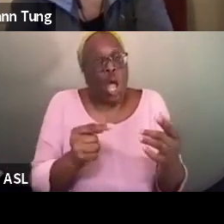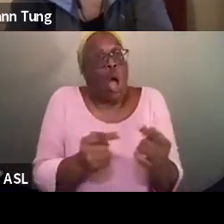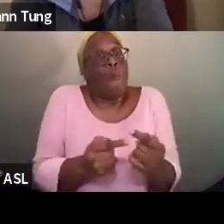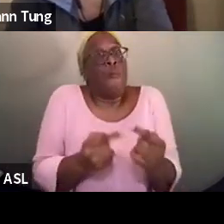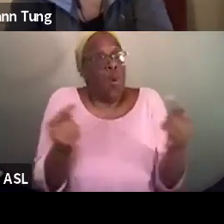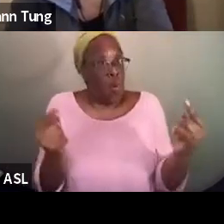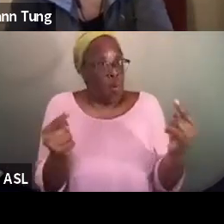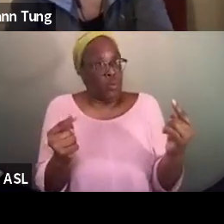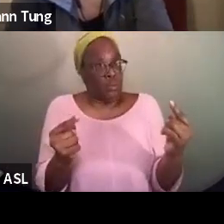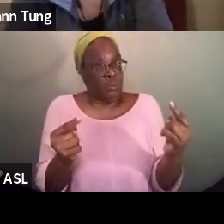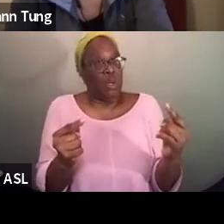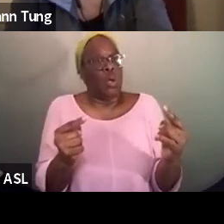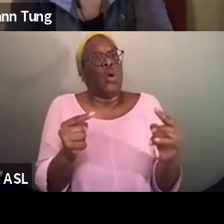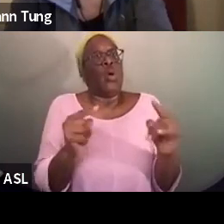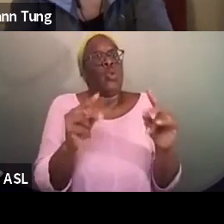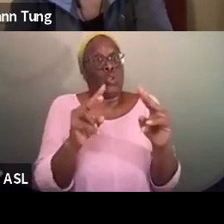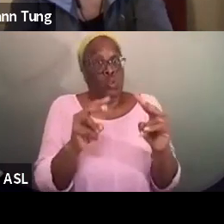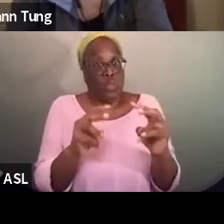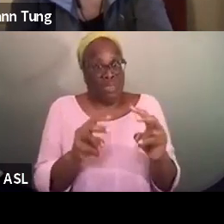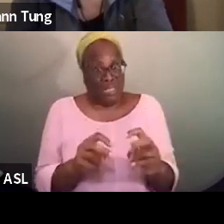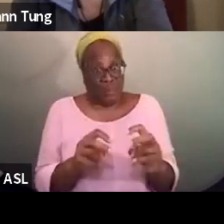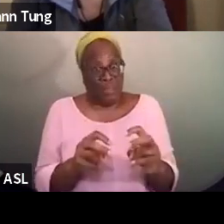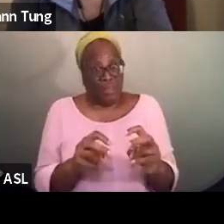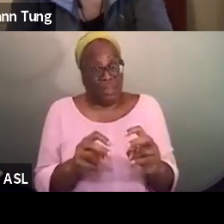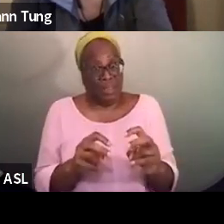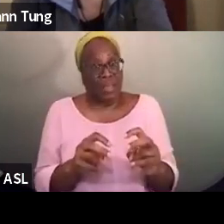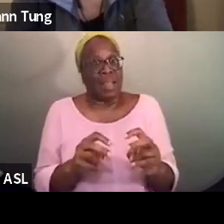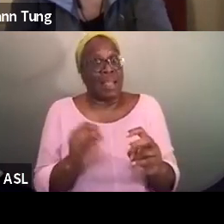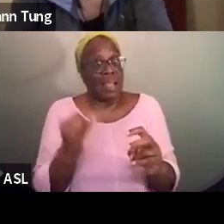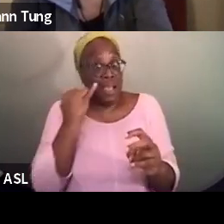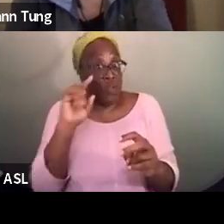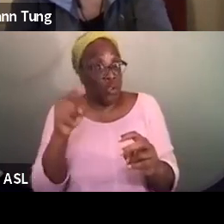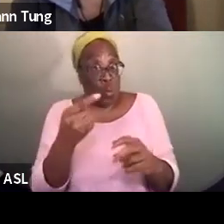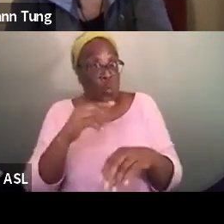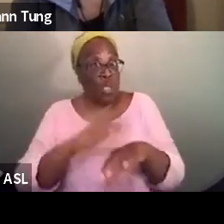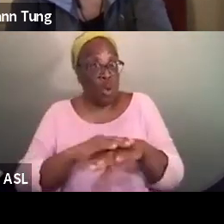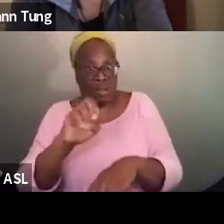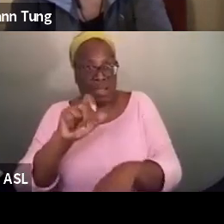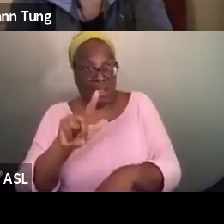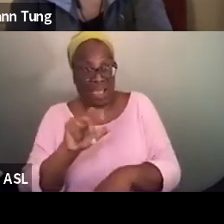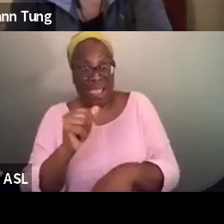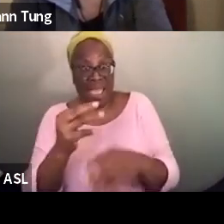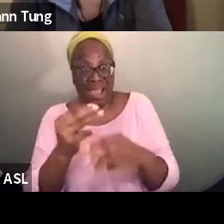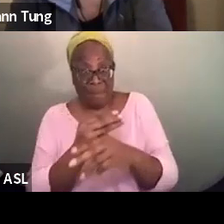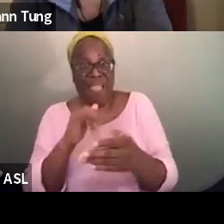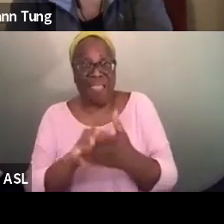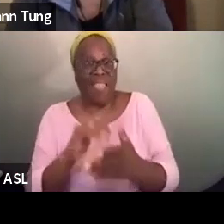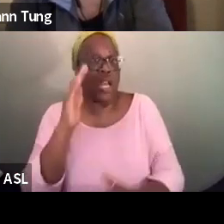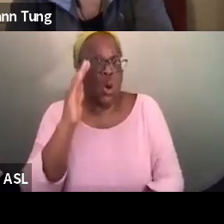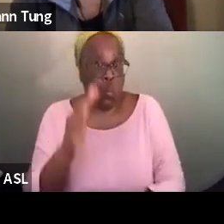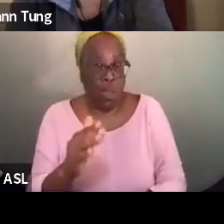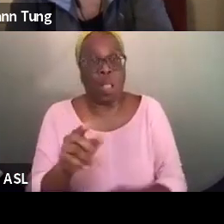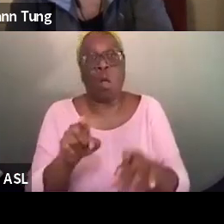assessment. And if assessments are only ELA and math based, that will also